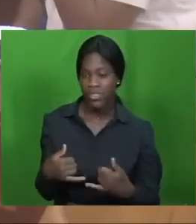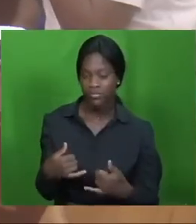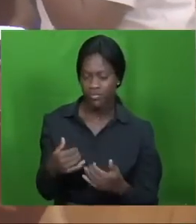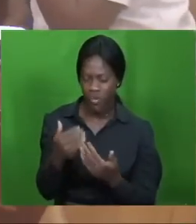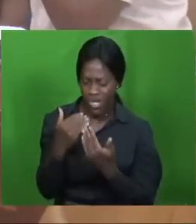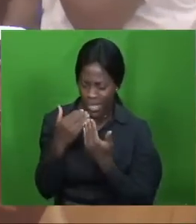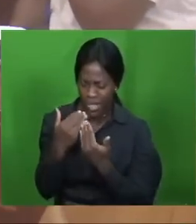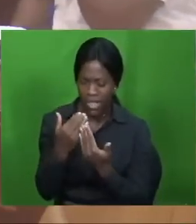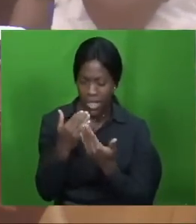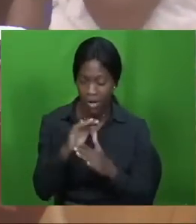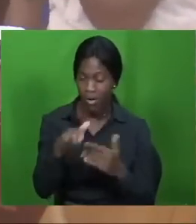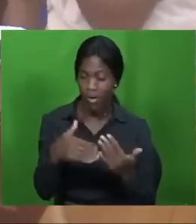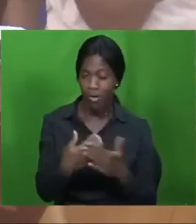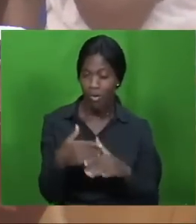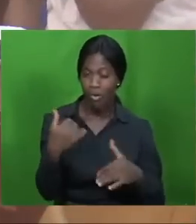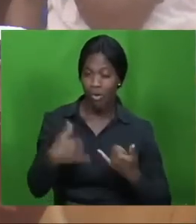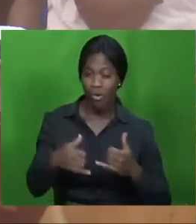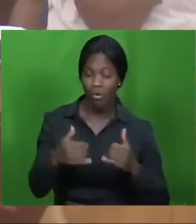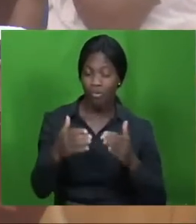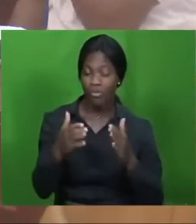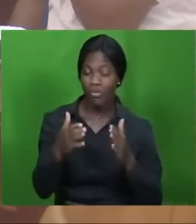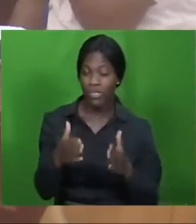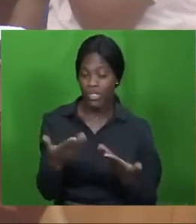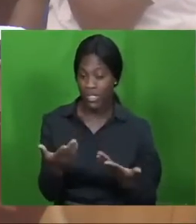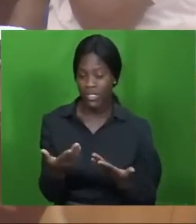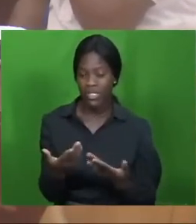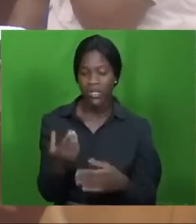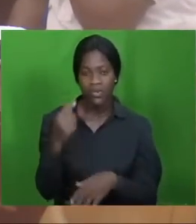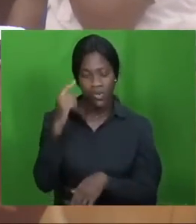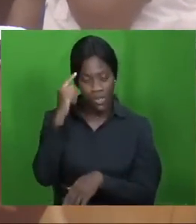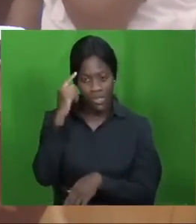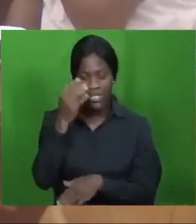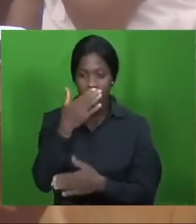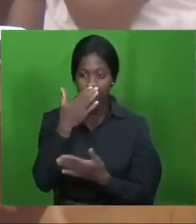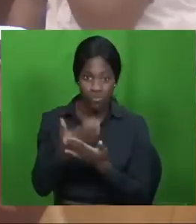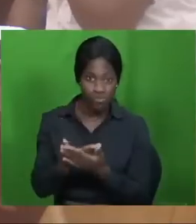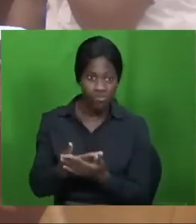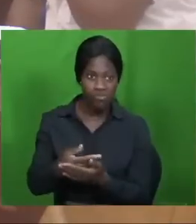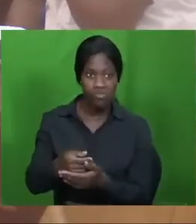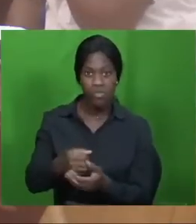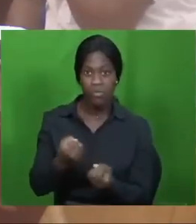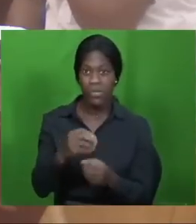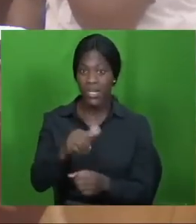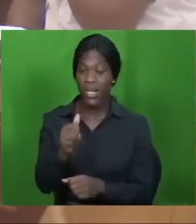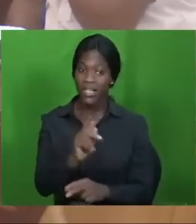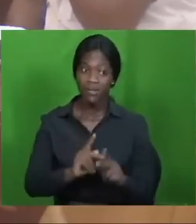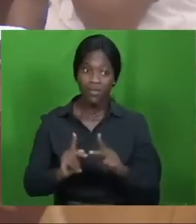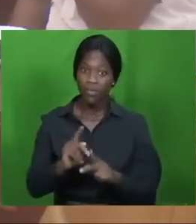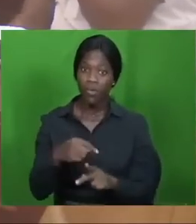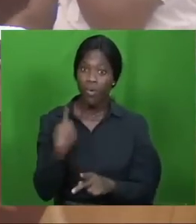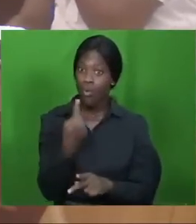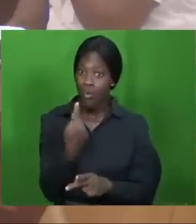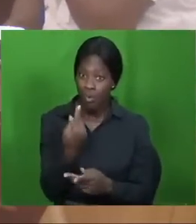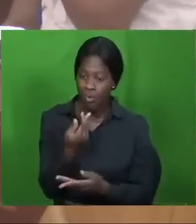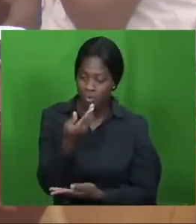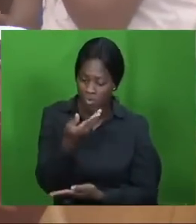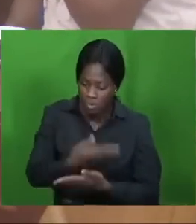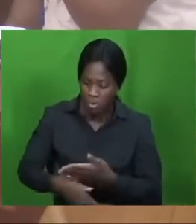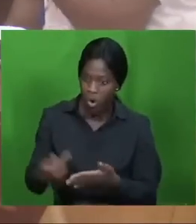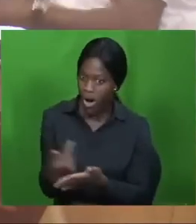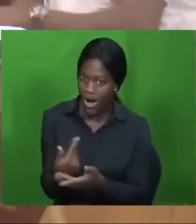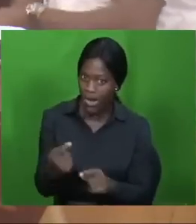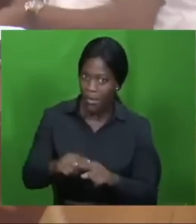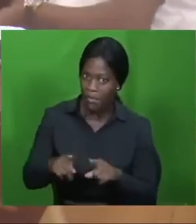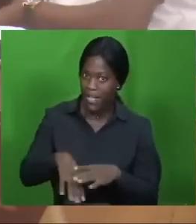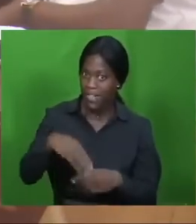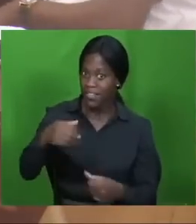them, and we pray that this will be a gateway to many other young persons who are of Ghanaian origin and are living outside